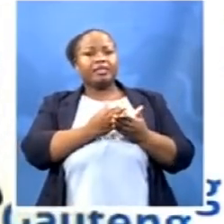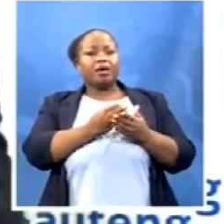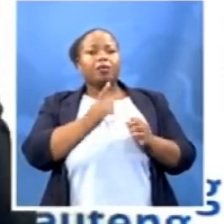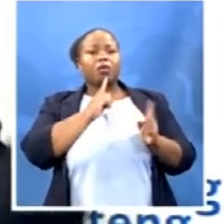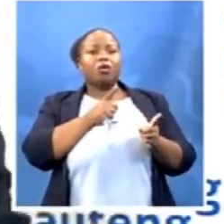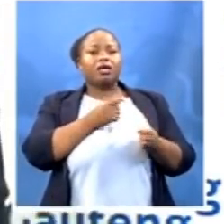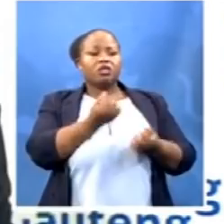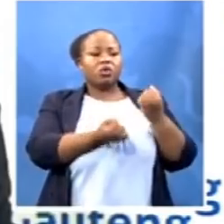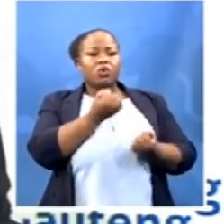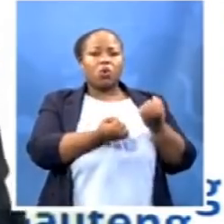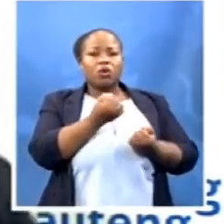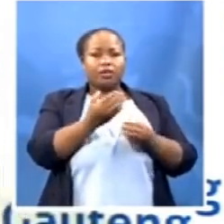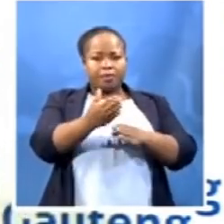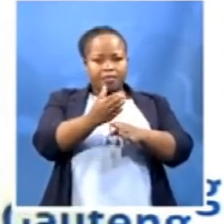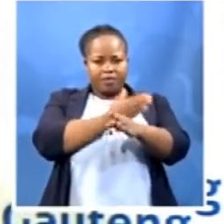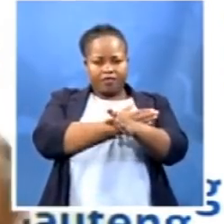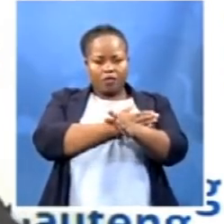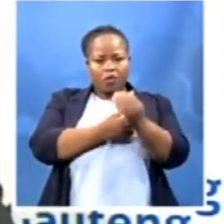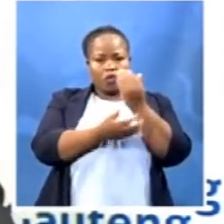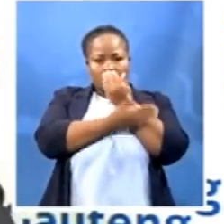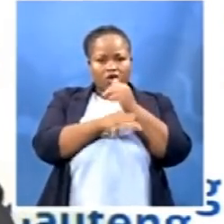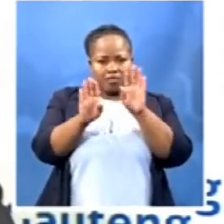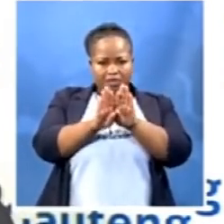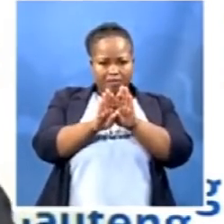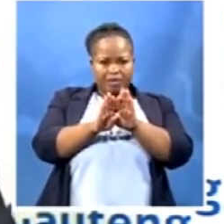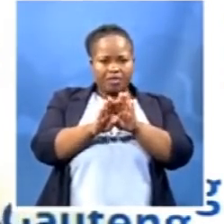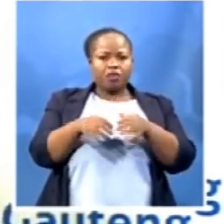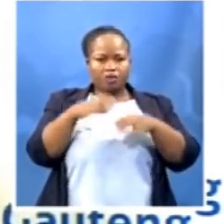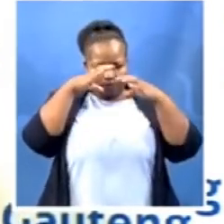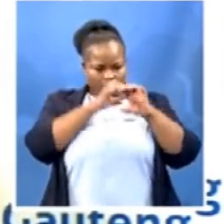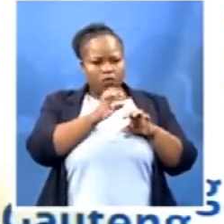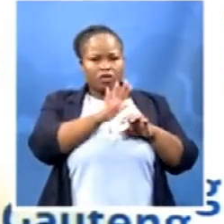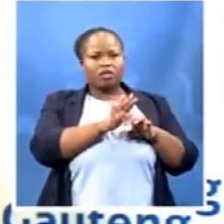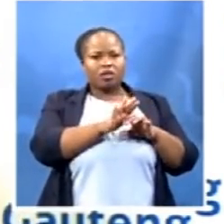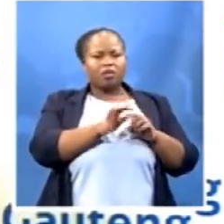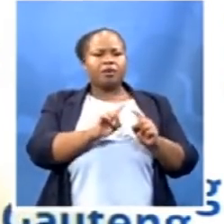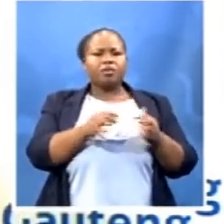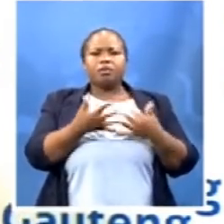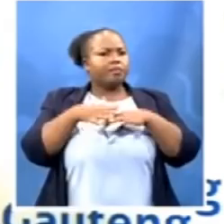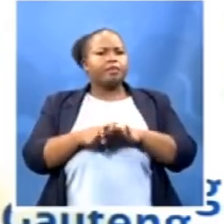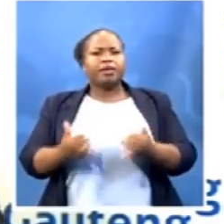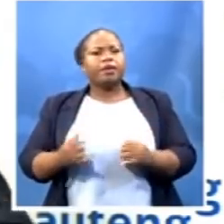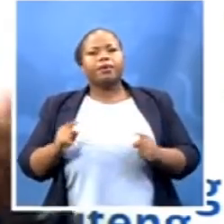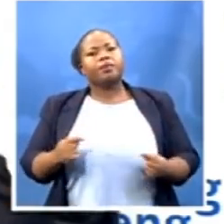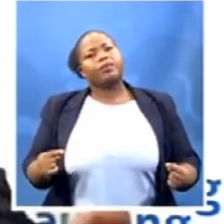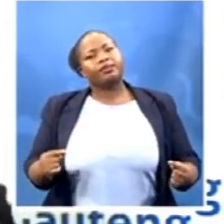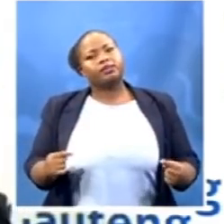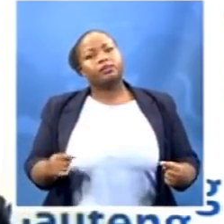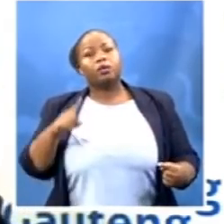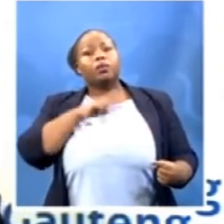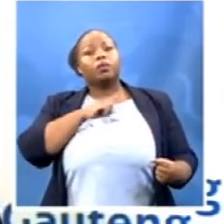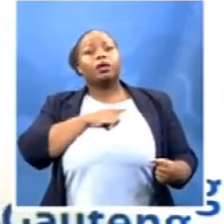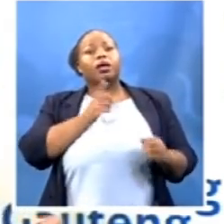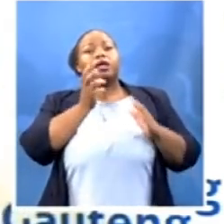lockdown, which must be implemented, but we can't implement them because the regulations are saying we must keep